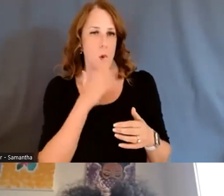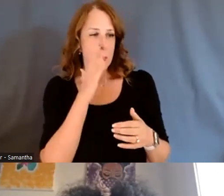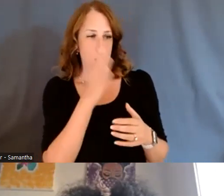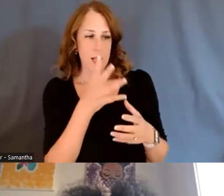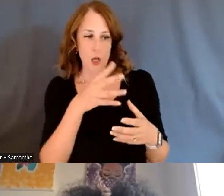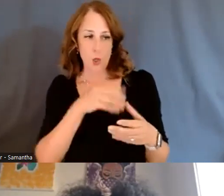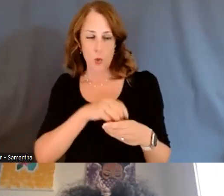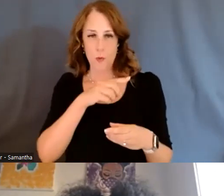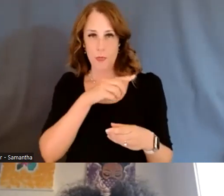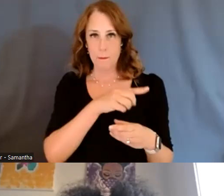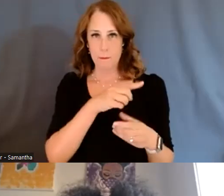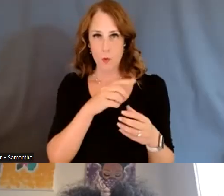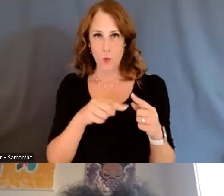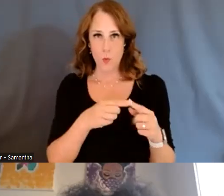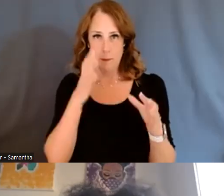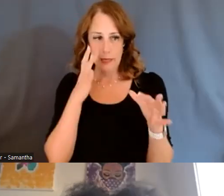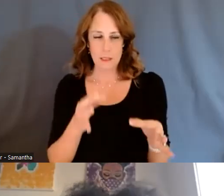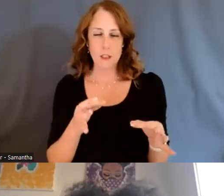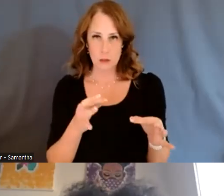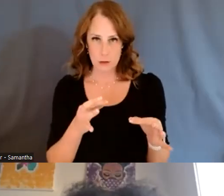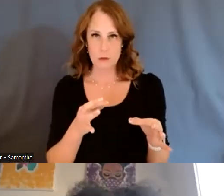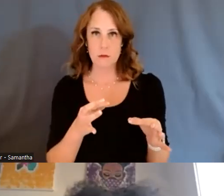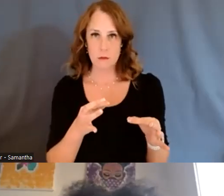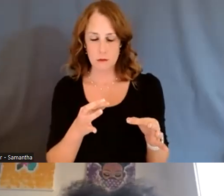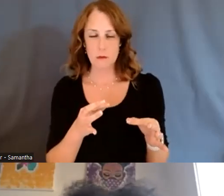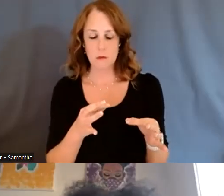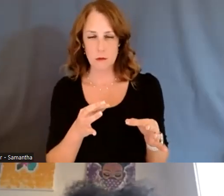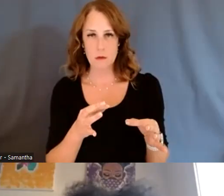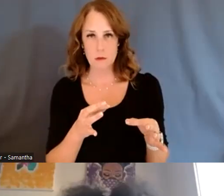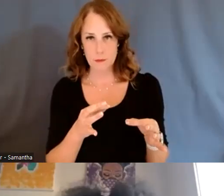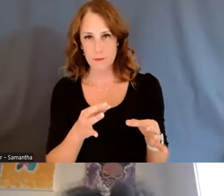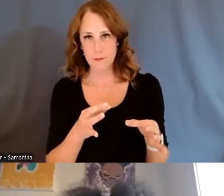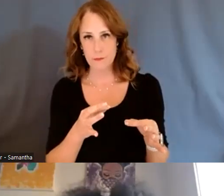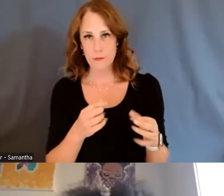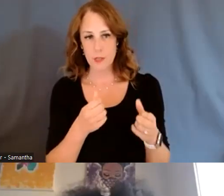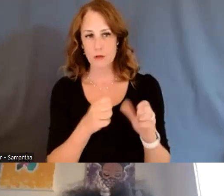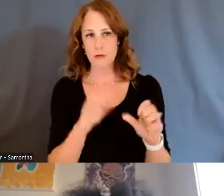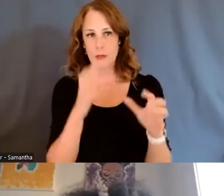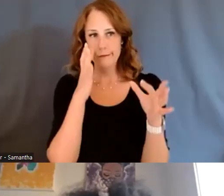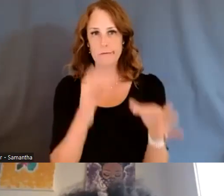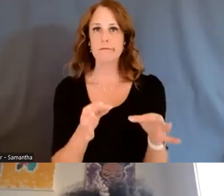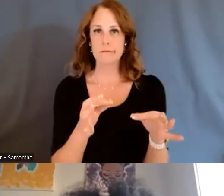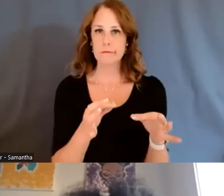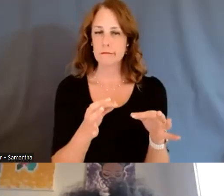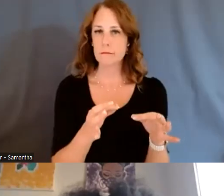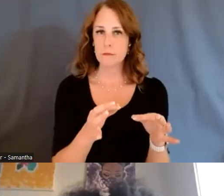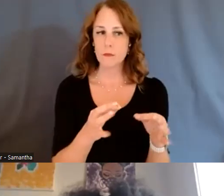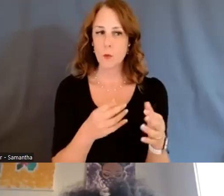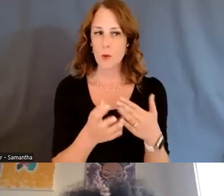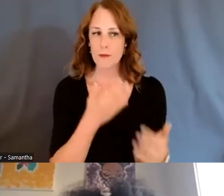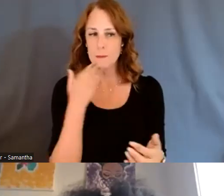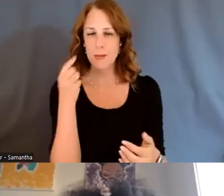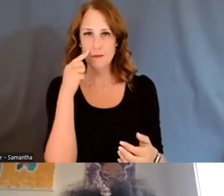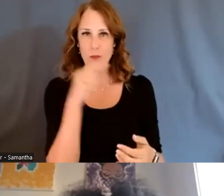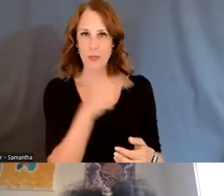in decision making, and try to come to a decision what's best for them,